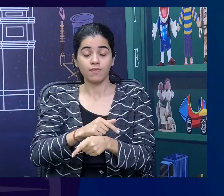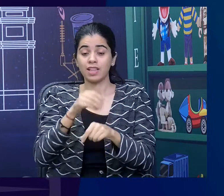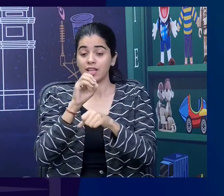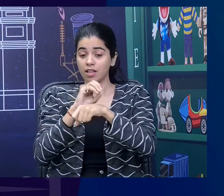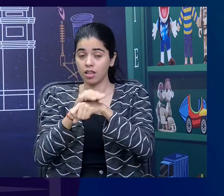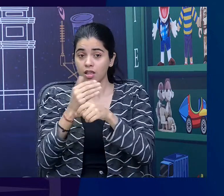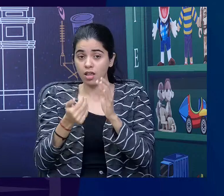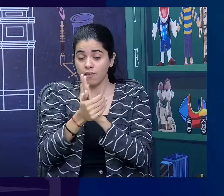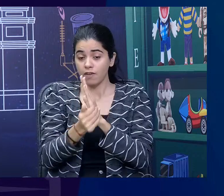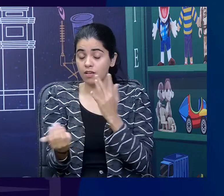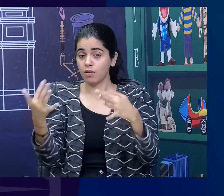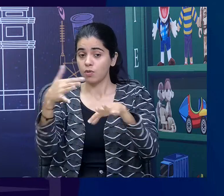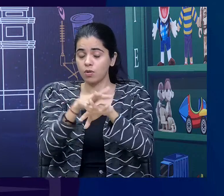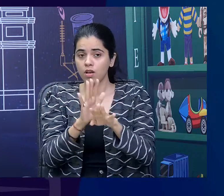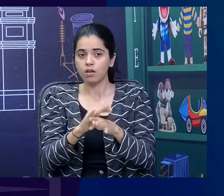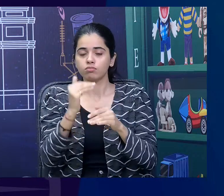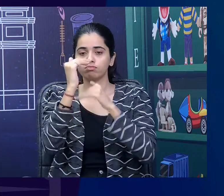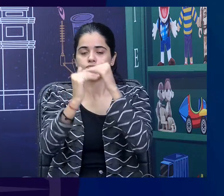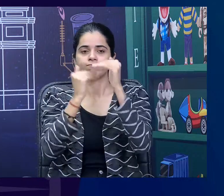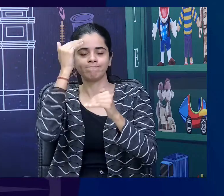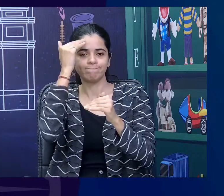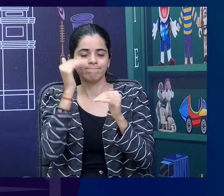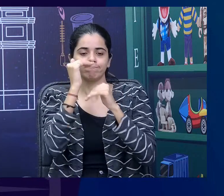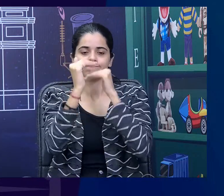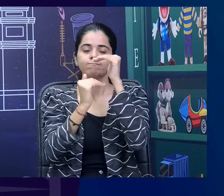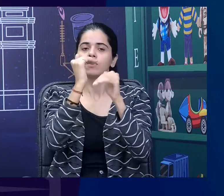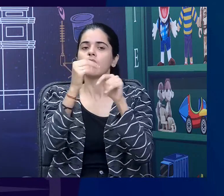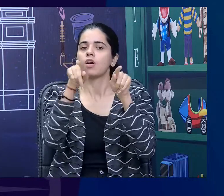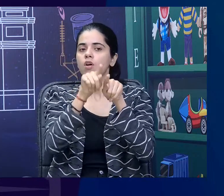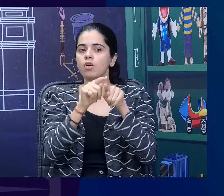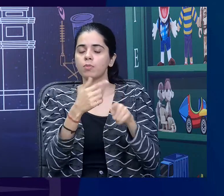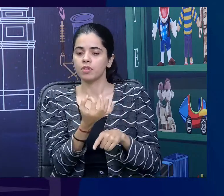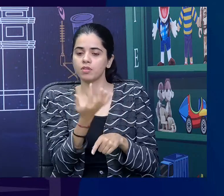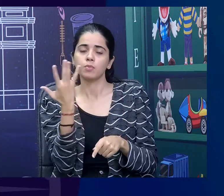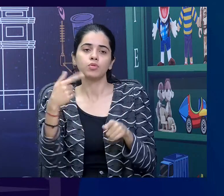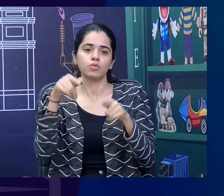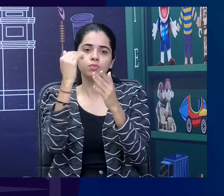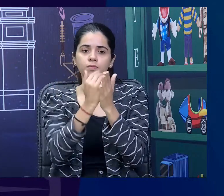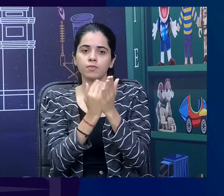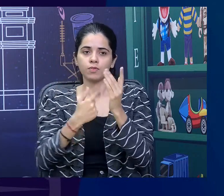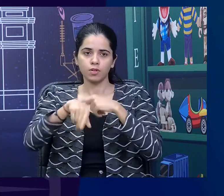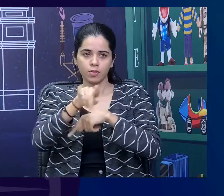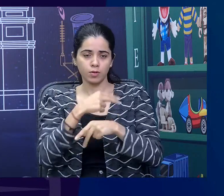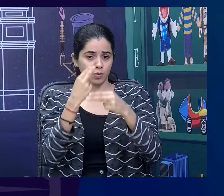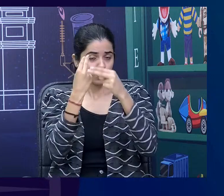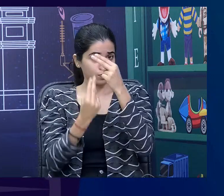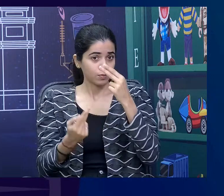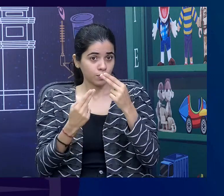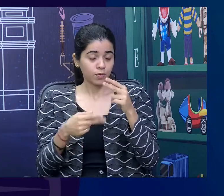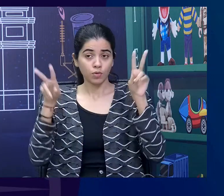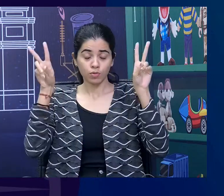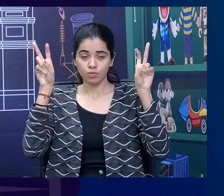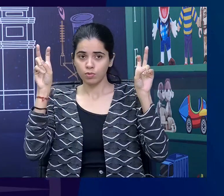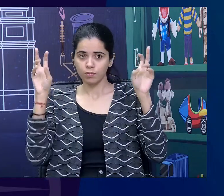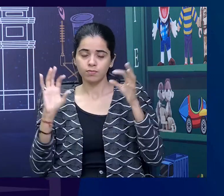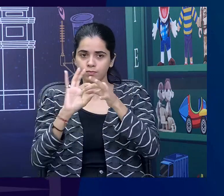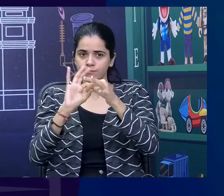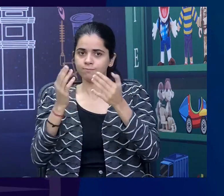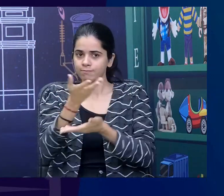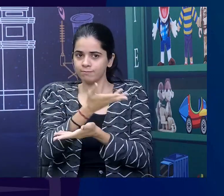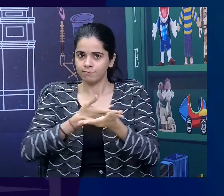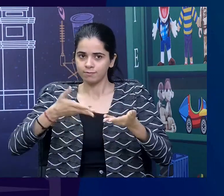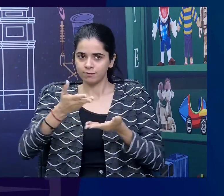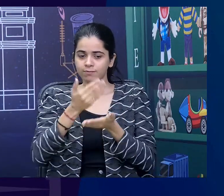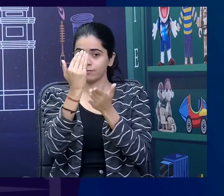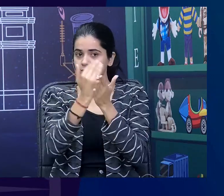our knowledge towards inclusive classroom sessions. And this is our special session, as I just told you, and the topic that we are going to discuss today